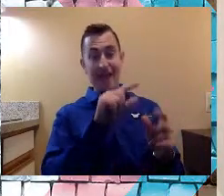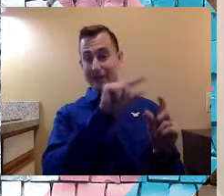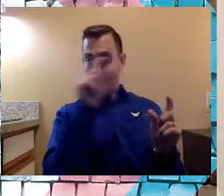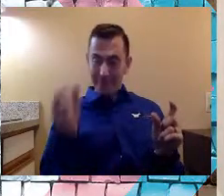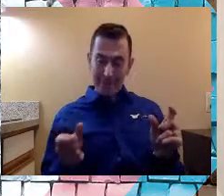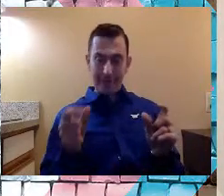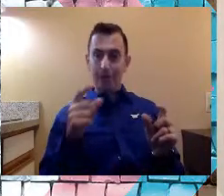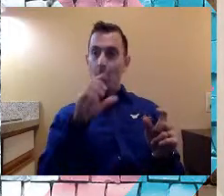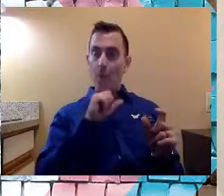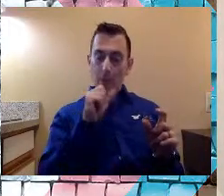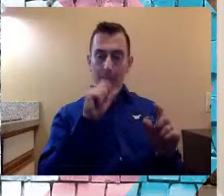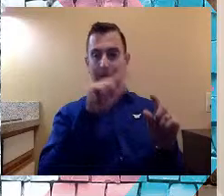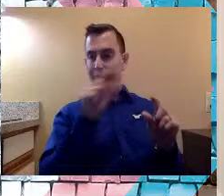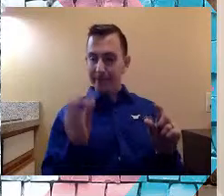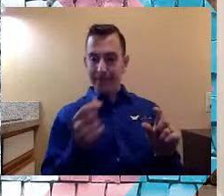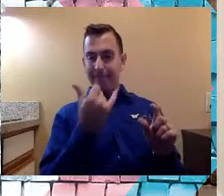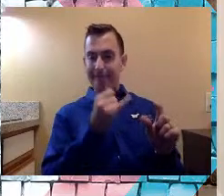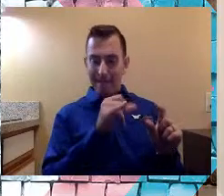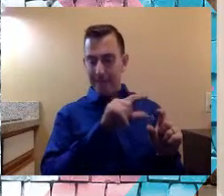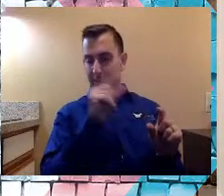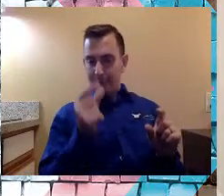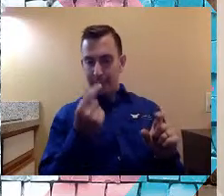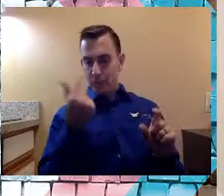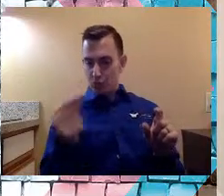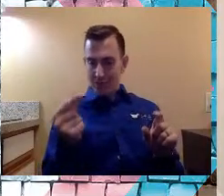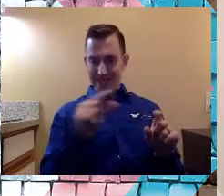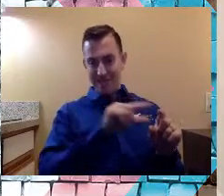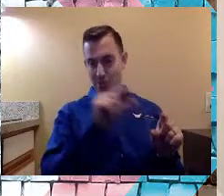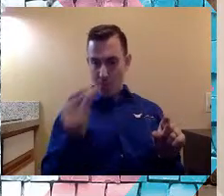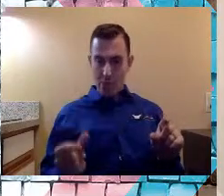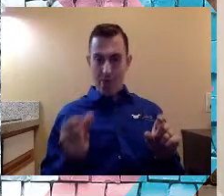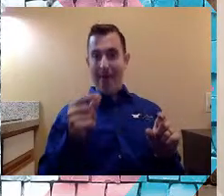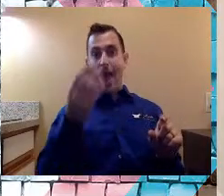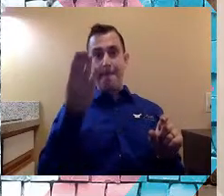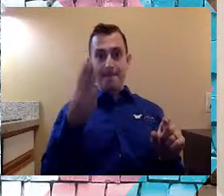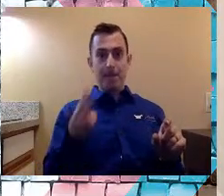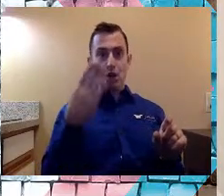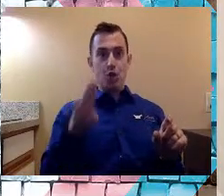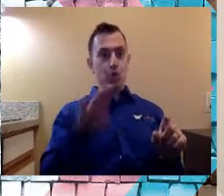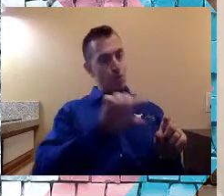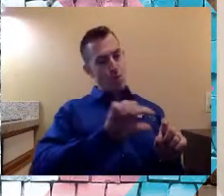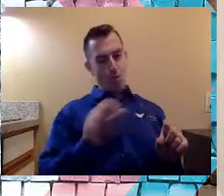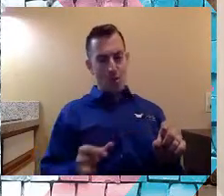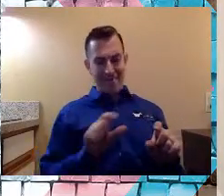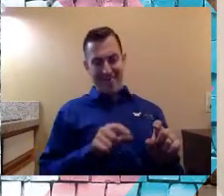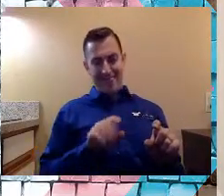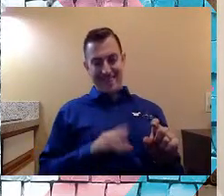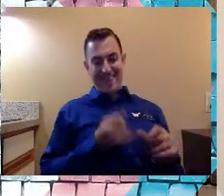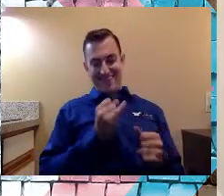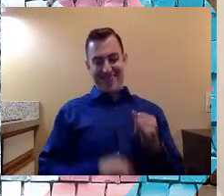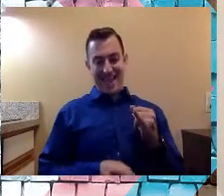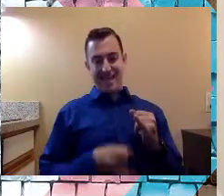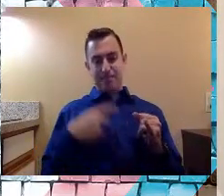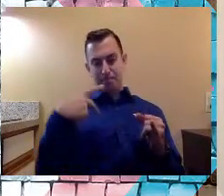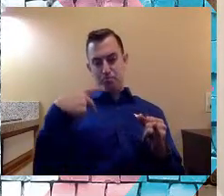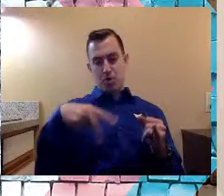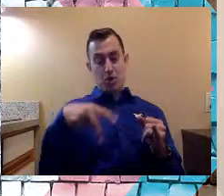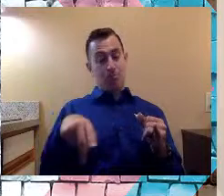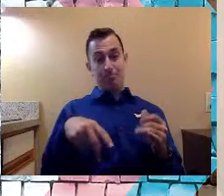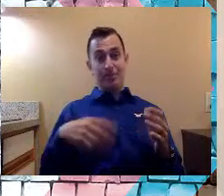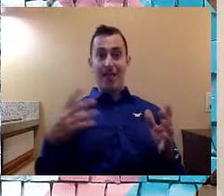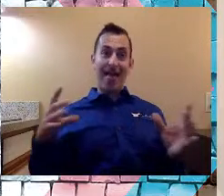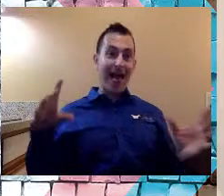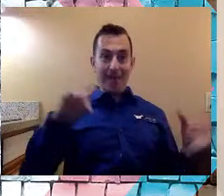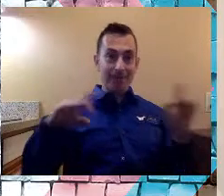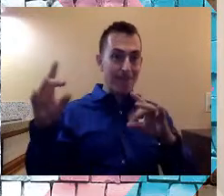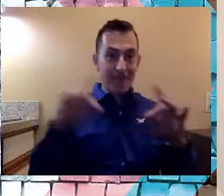your orange, your yellow, your green, your blue, and your purple. And then add some razzle dazzle, whatever you can find